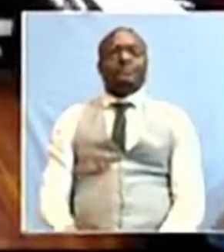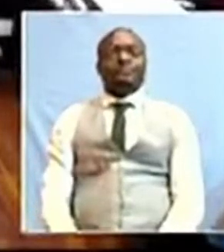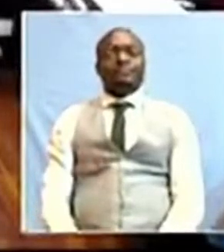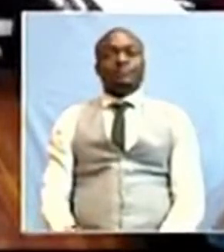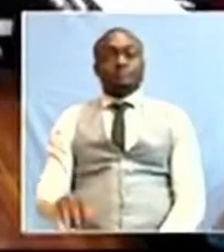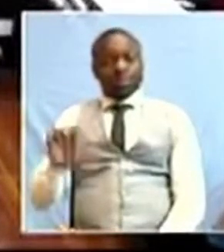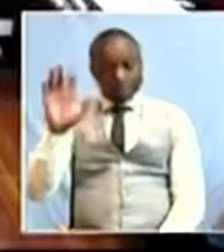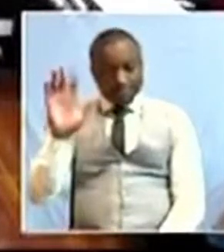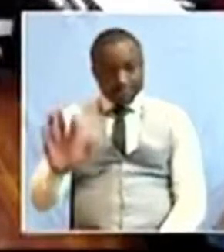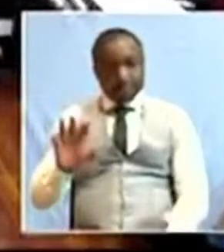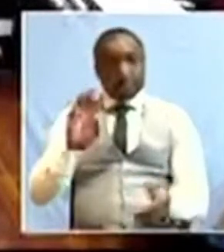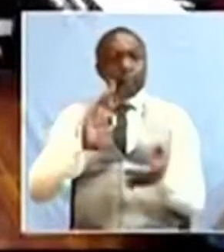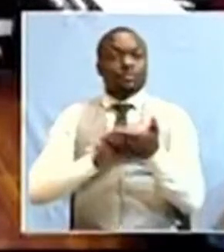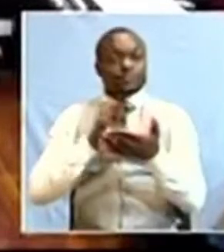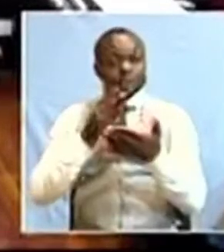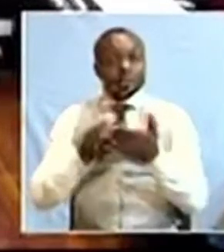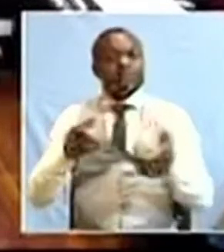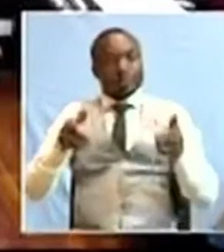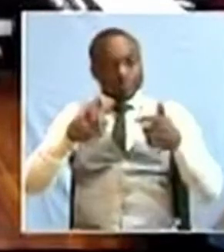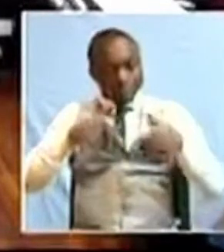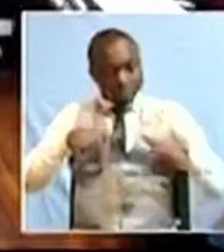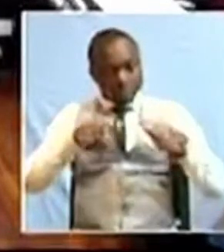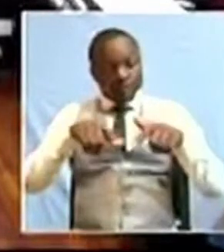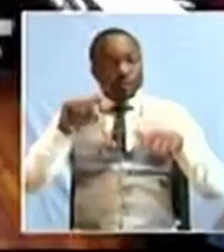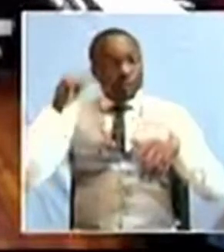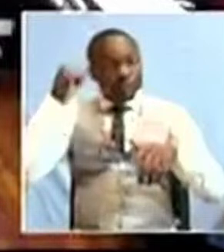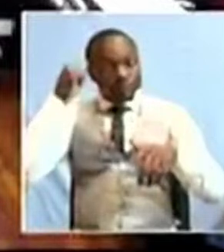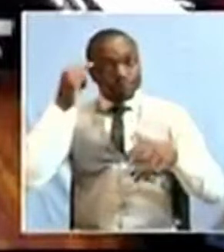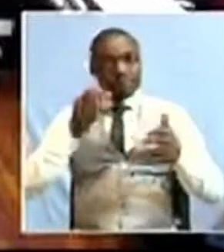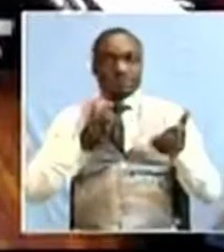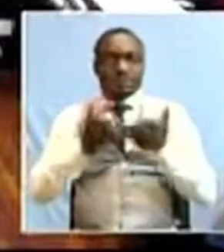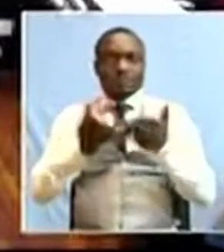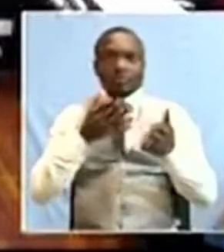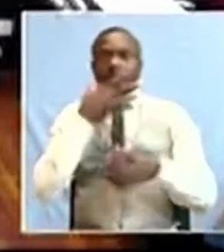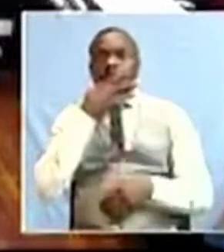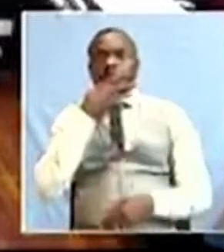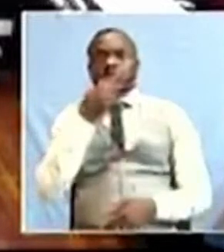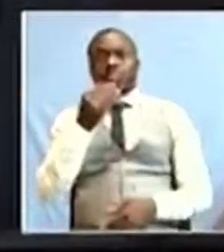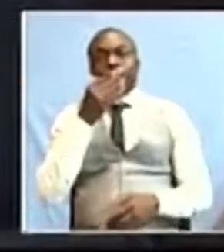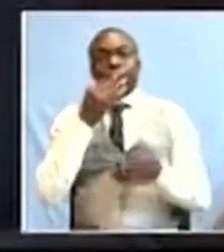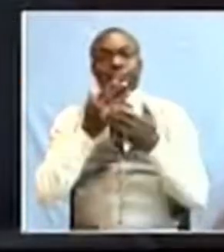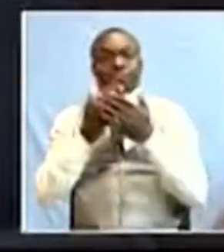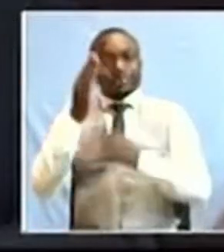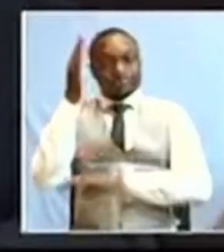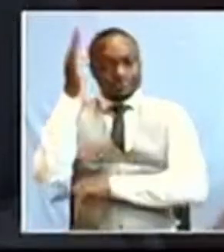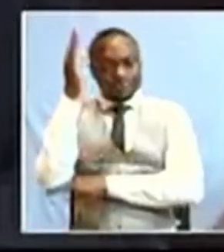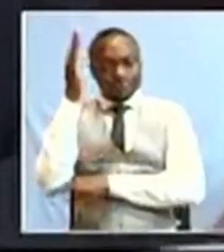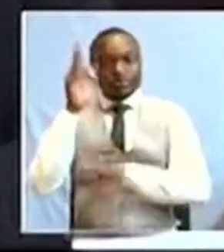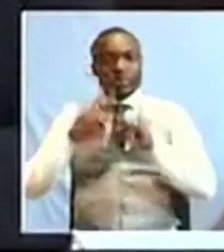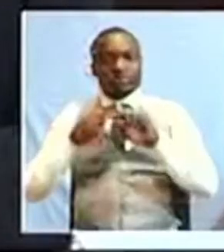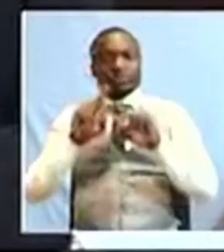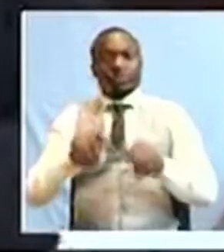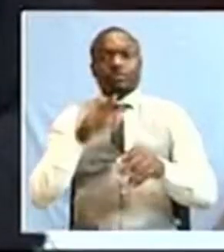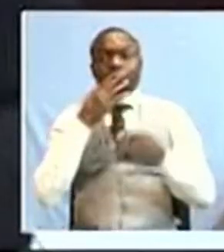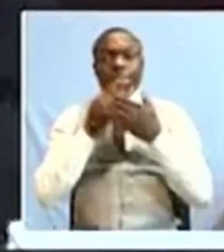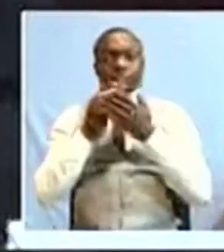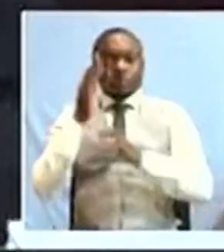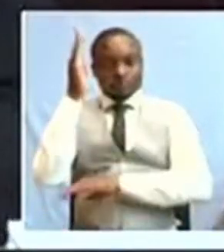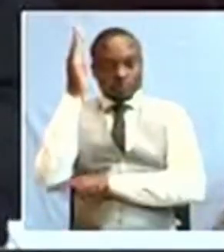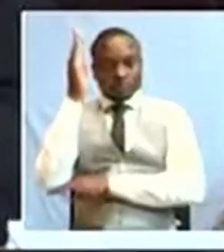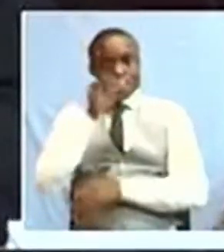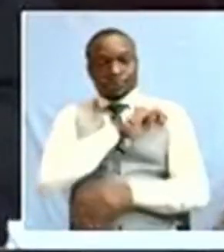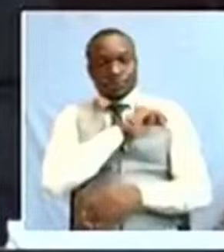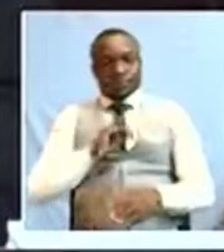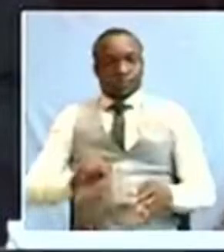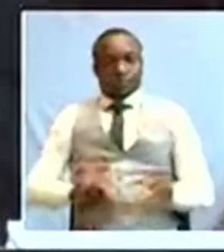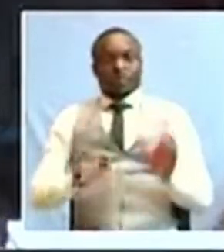Our permanent witness from the Local Government Service Commission. Good afternoon, Chair. Good afternoon, honorable members of the